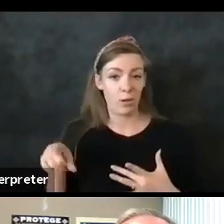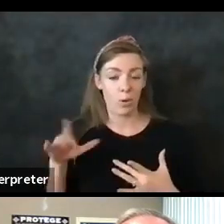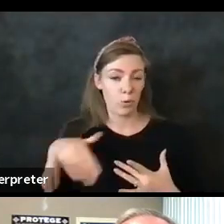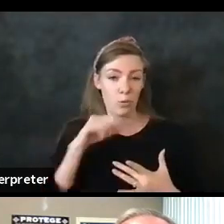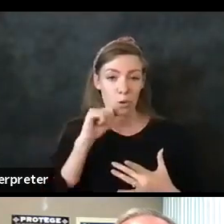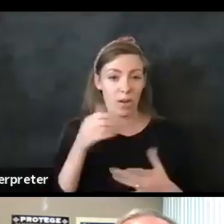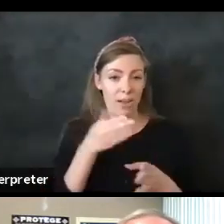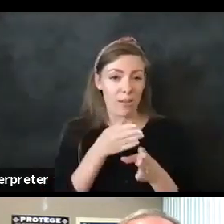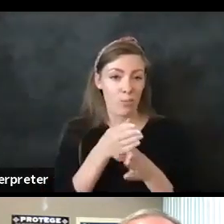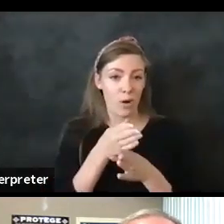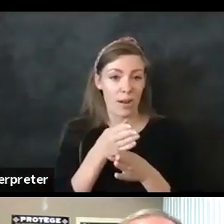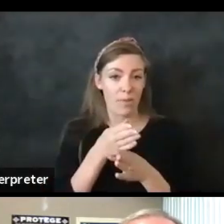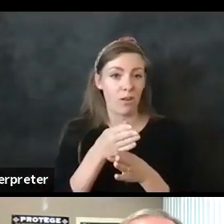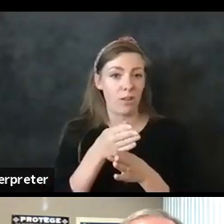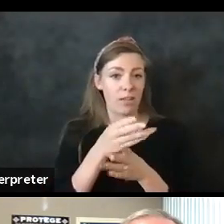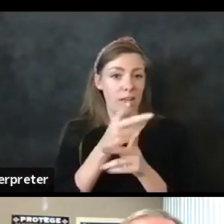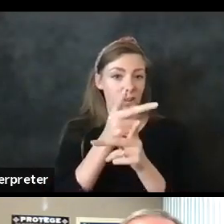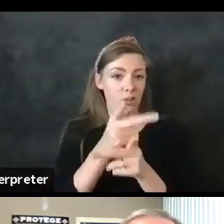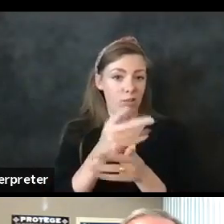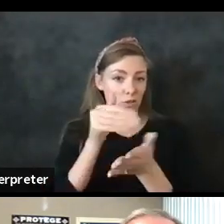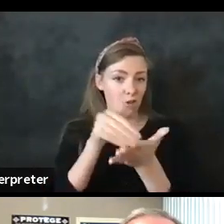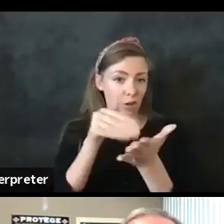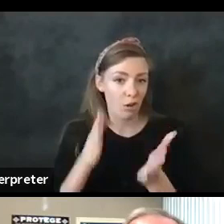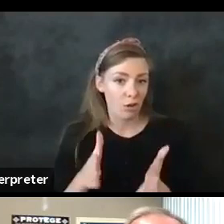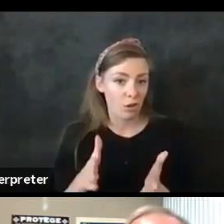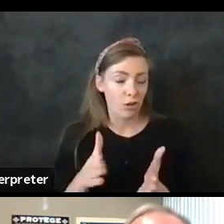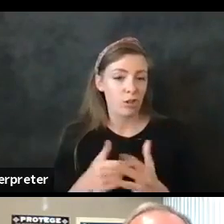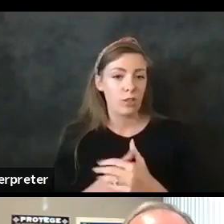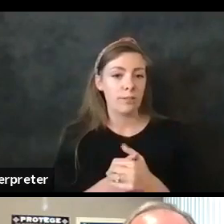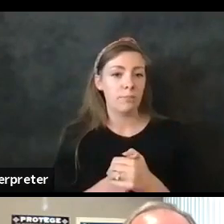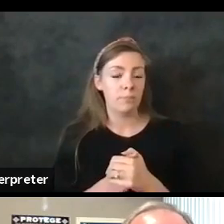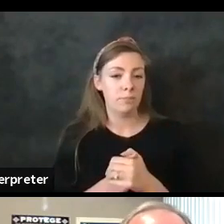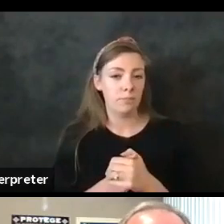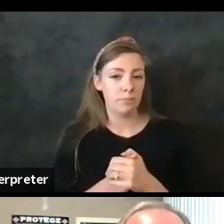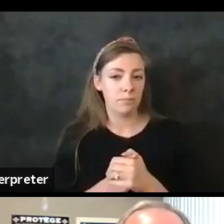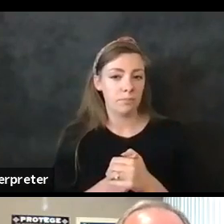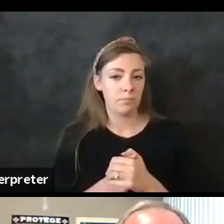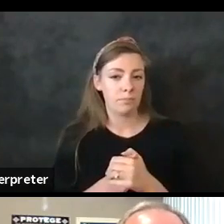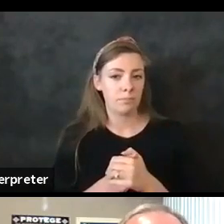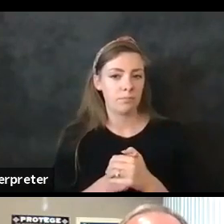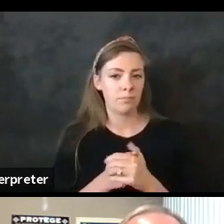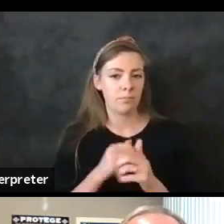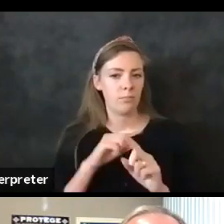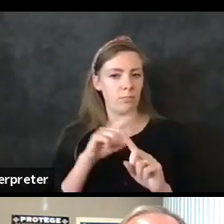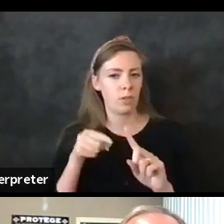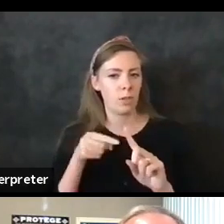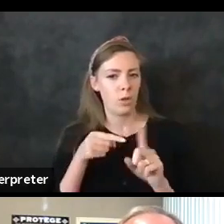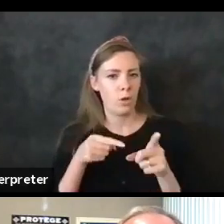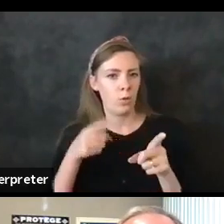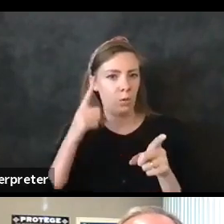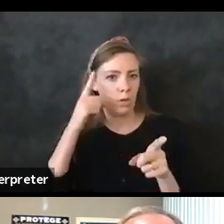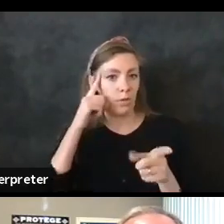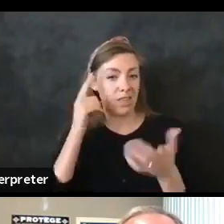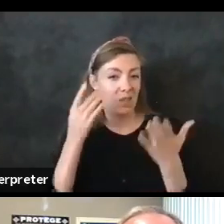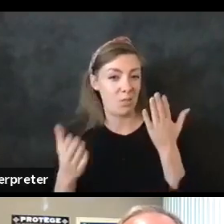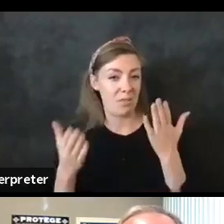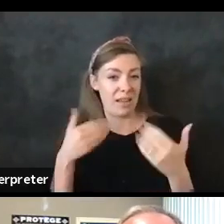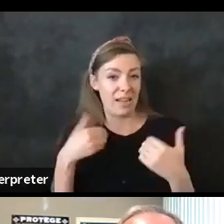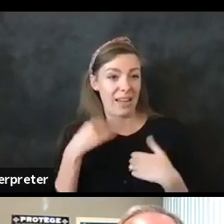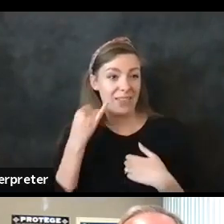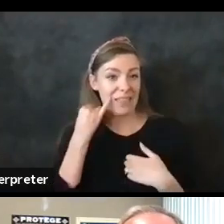care physician. Could you, when do you think you might have an idea of